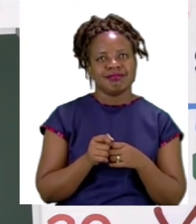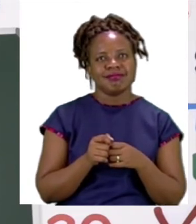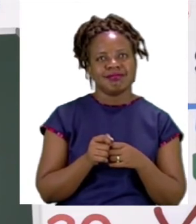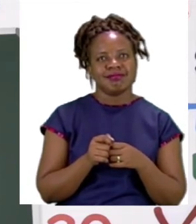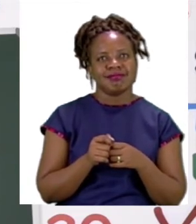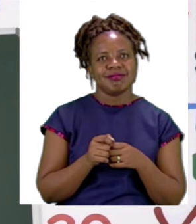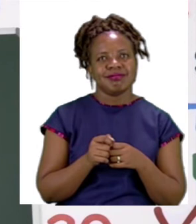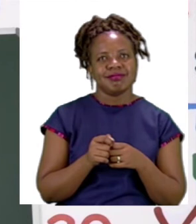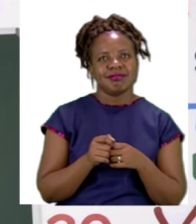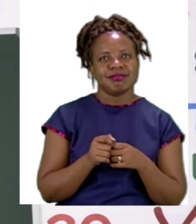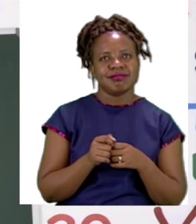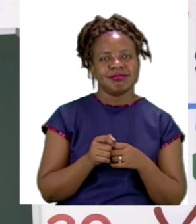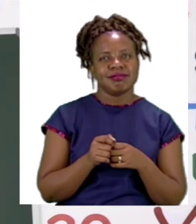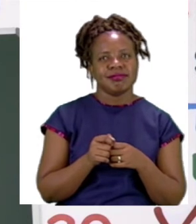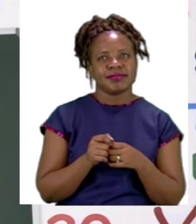Glass.